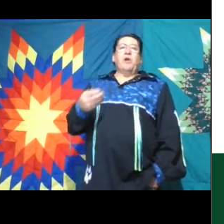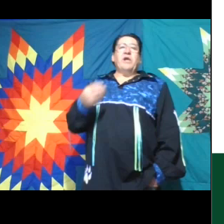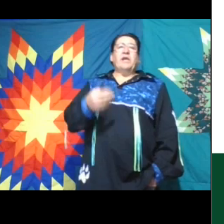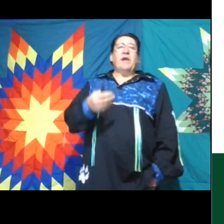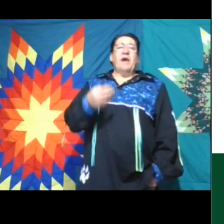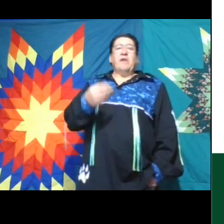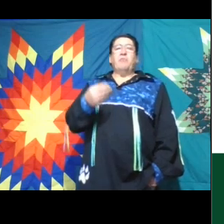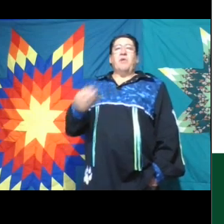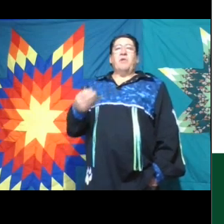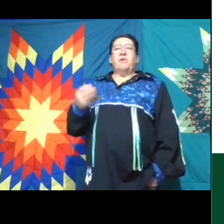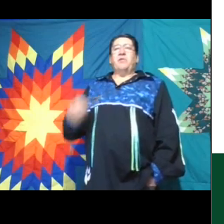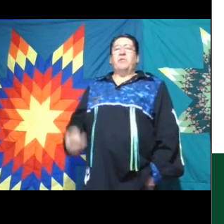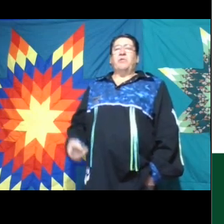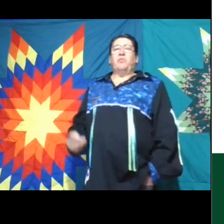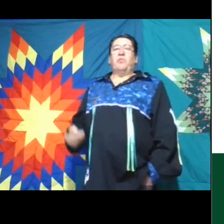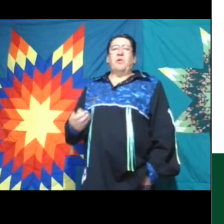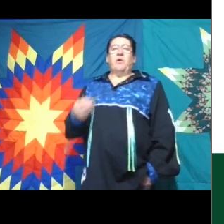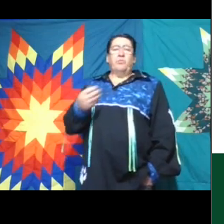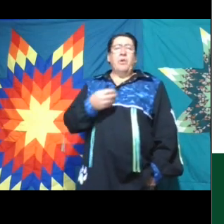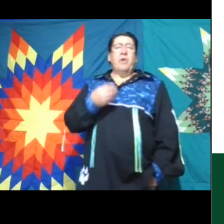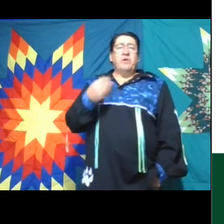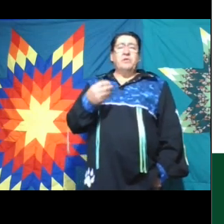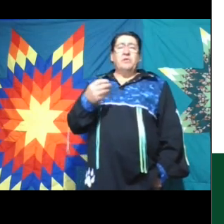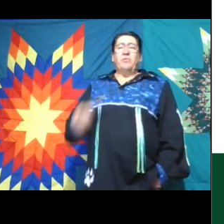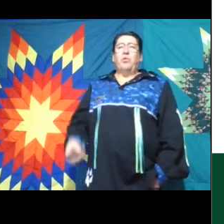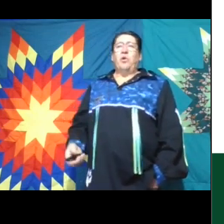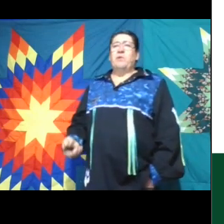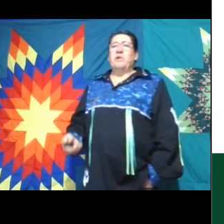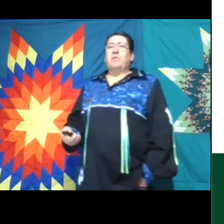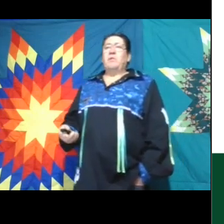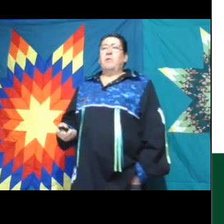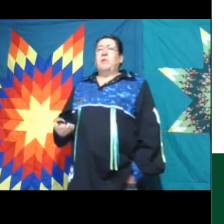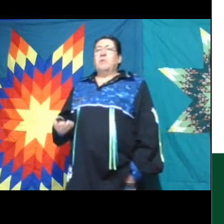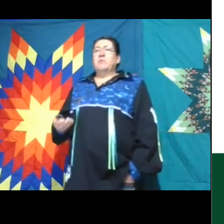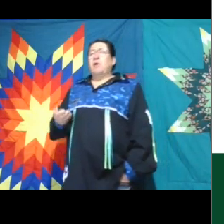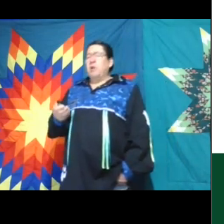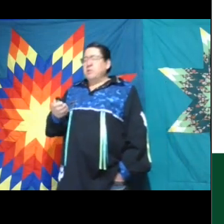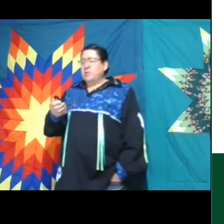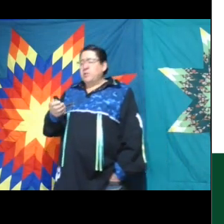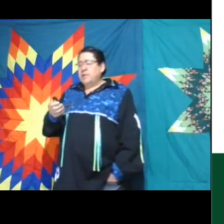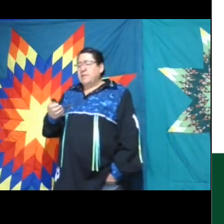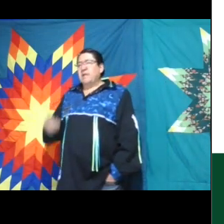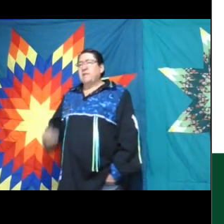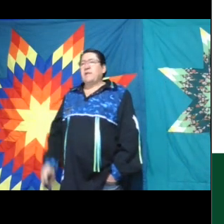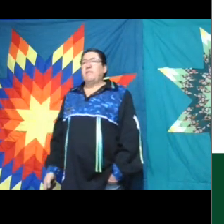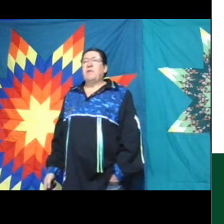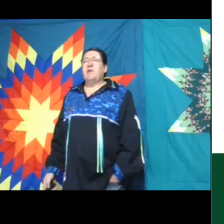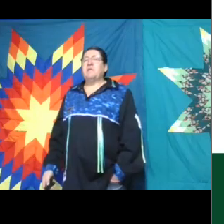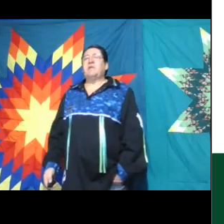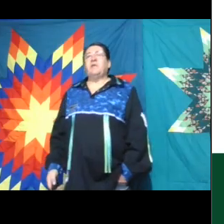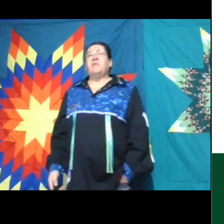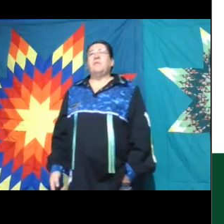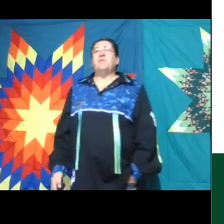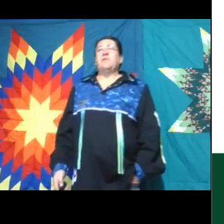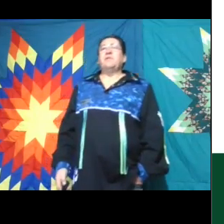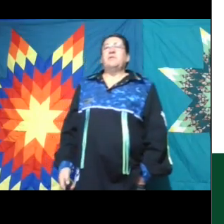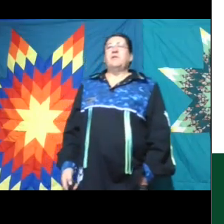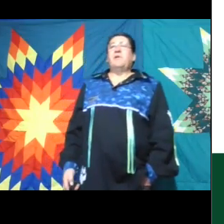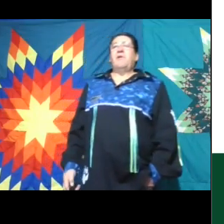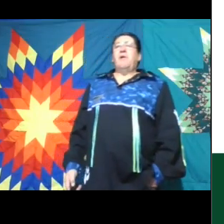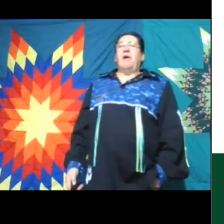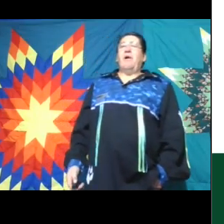to breaking down that barrier to barriers to employment. So culturally insensitivity is